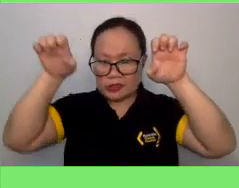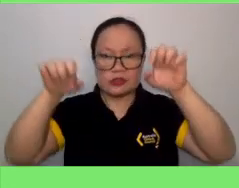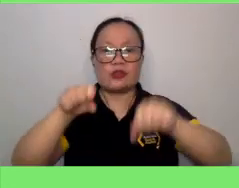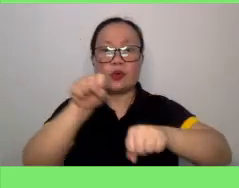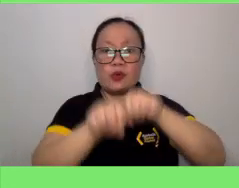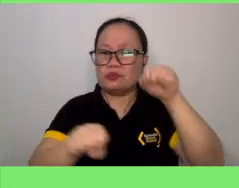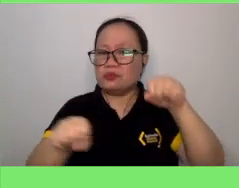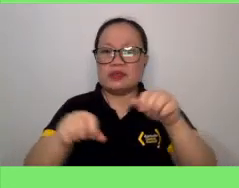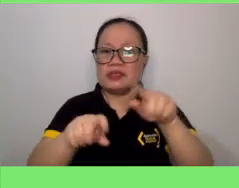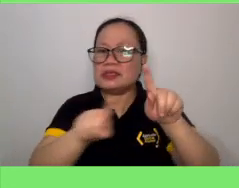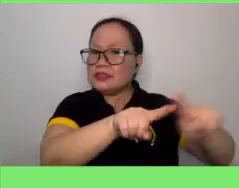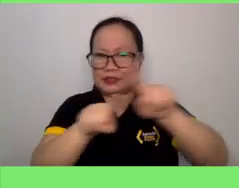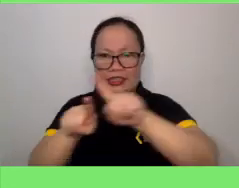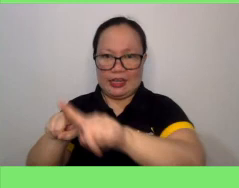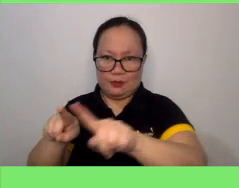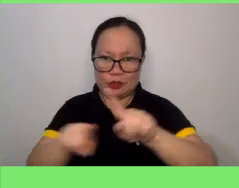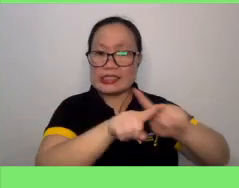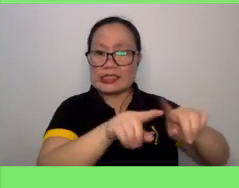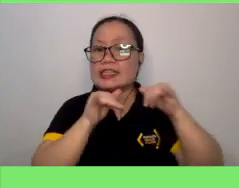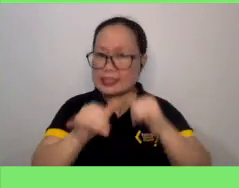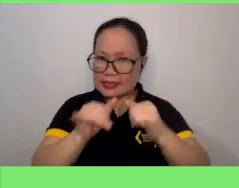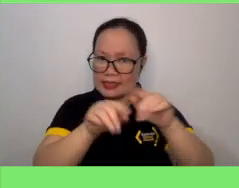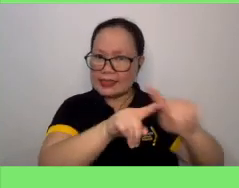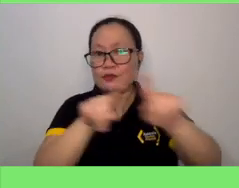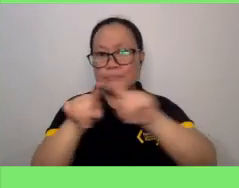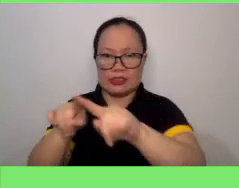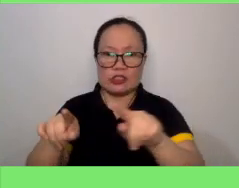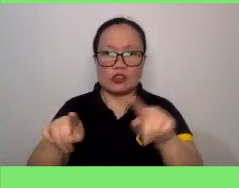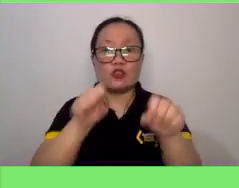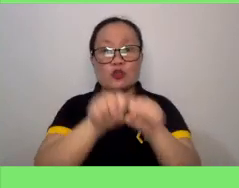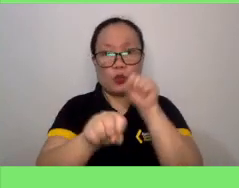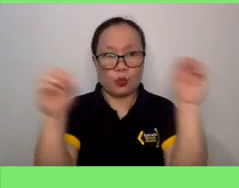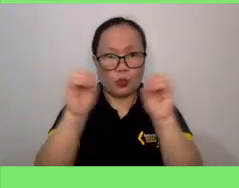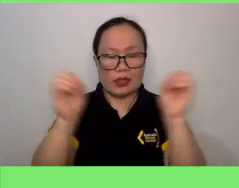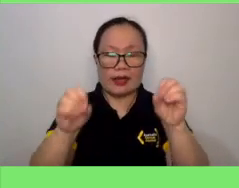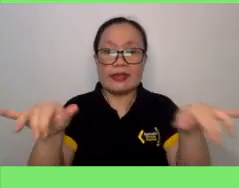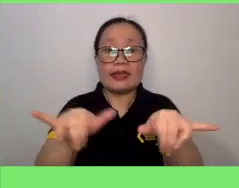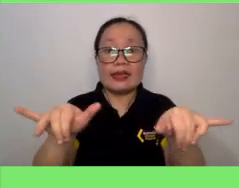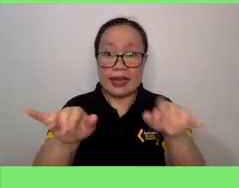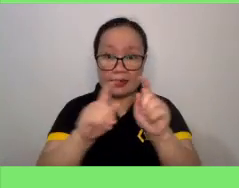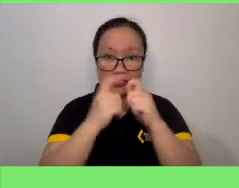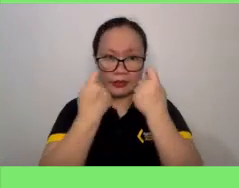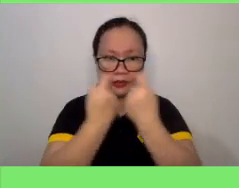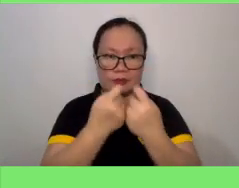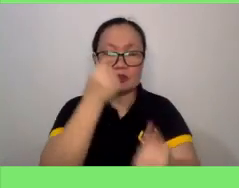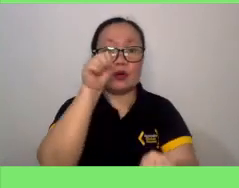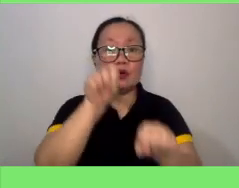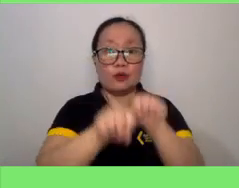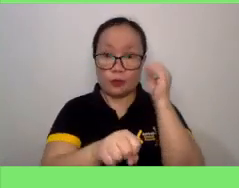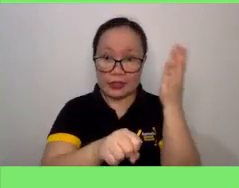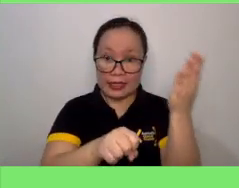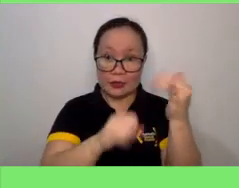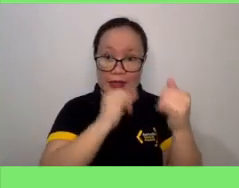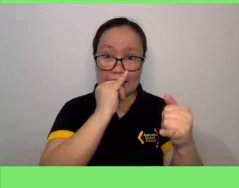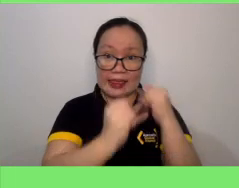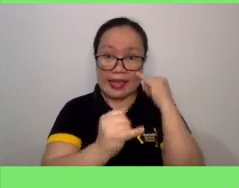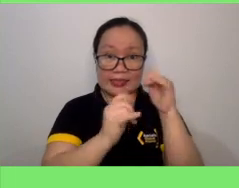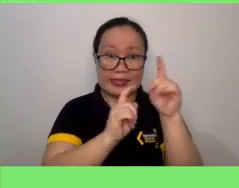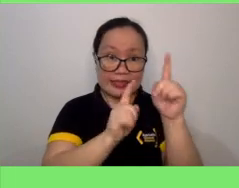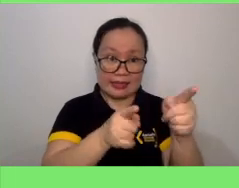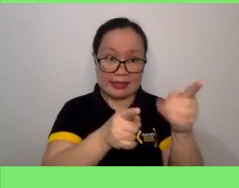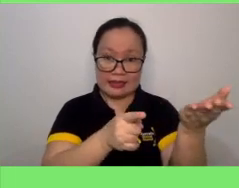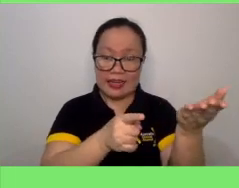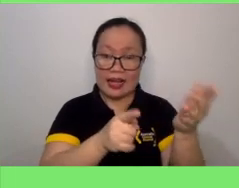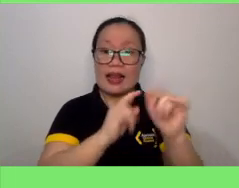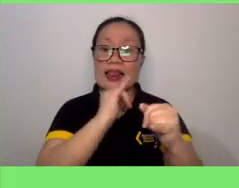exponents. Okay? So, therefore, since wala na siyang, wala tayong like terms dito, therefore, this is our